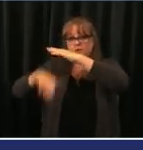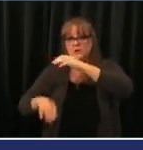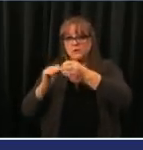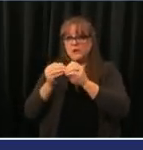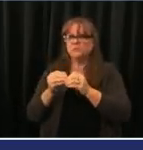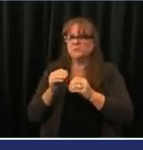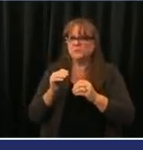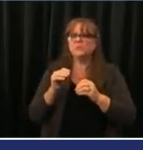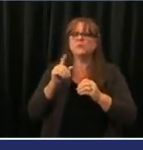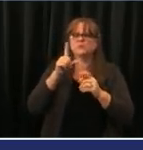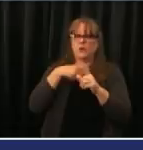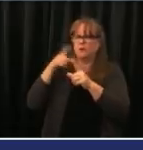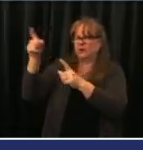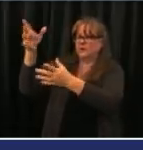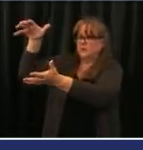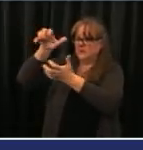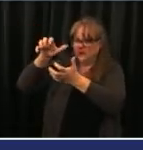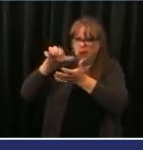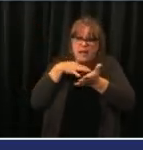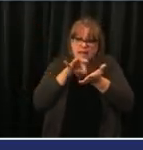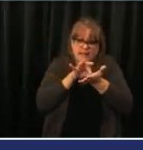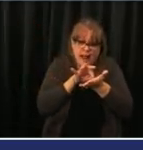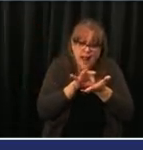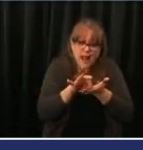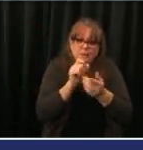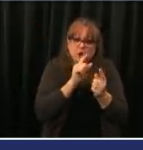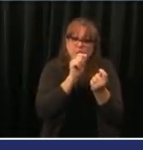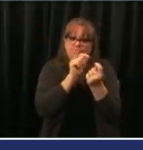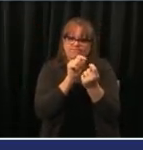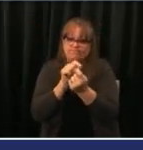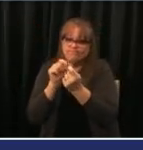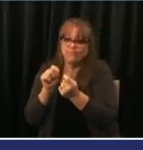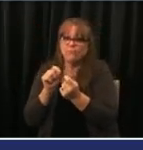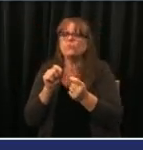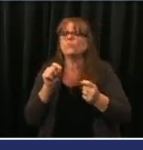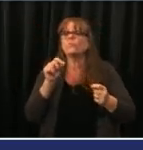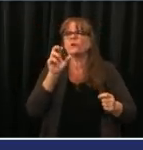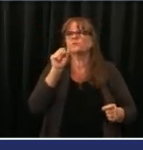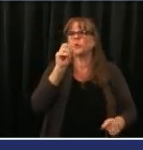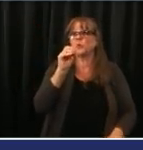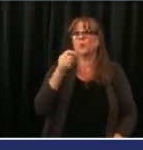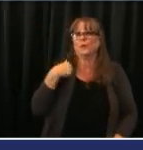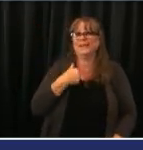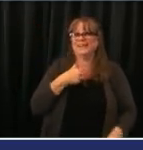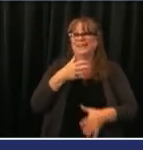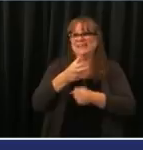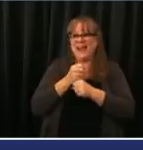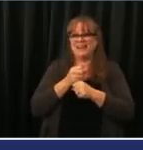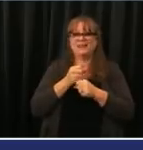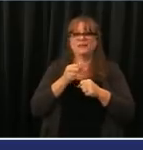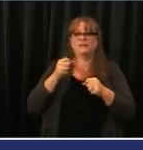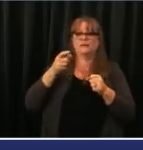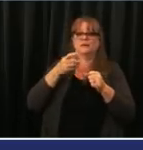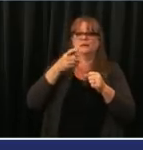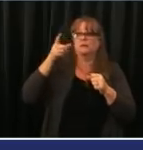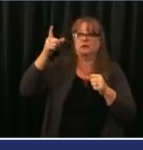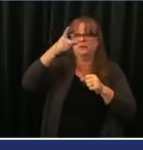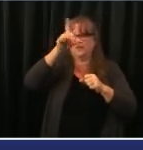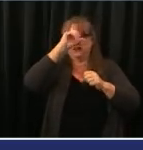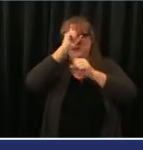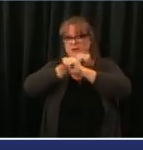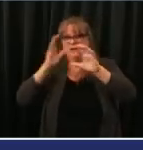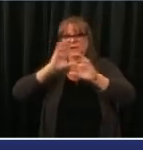we've researched it thoroughly. We're very confident in this numbers that we'll receive through the end of February. This estimate does include